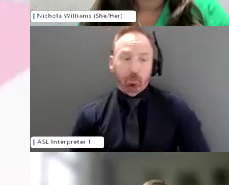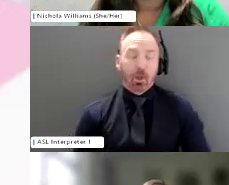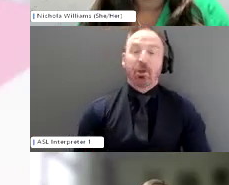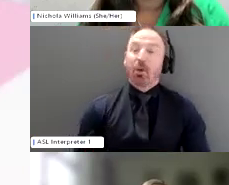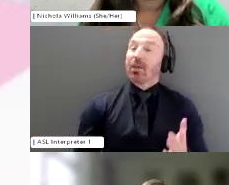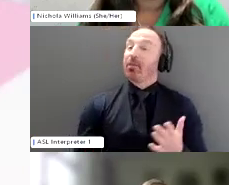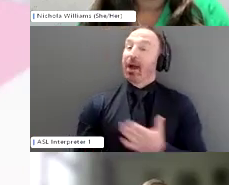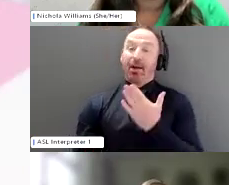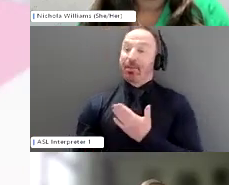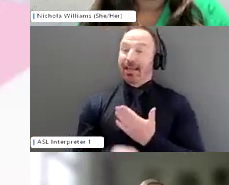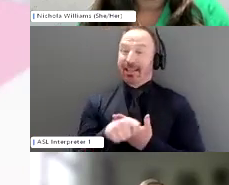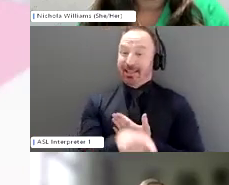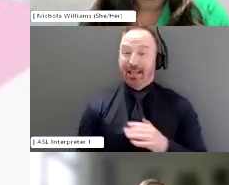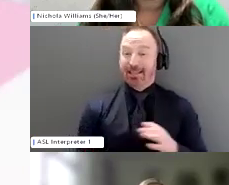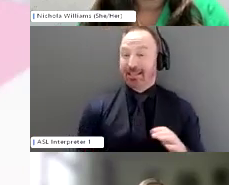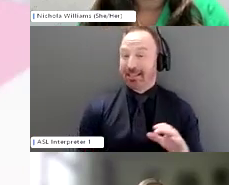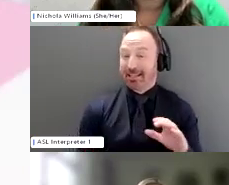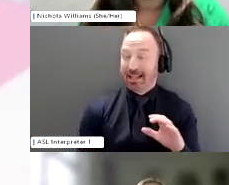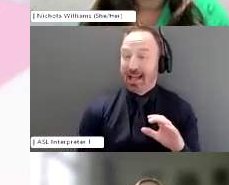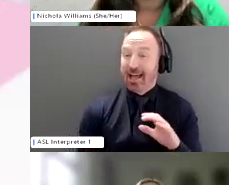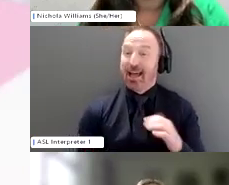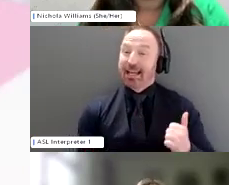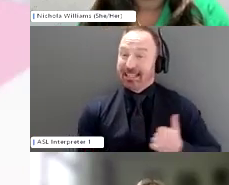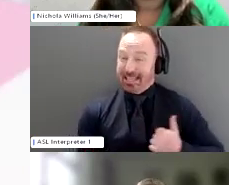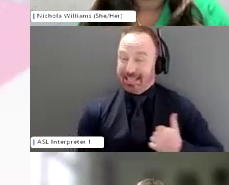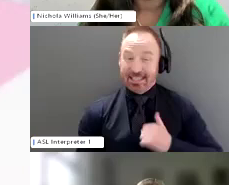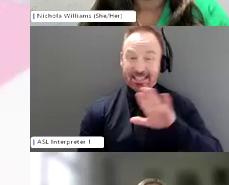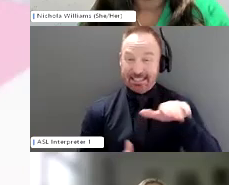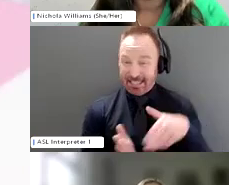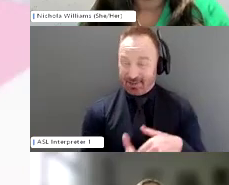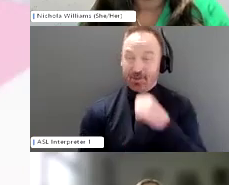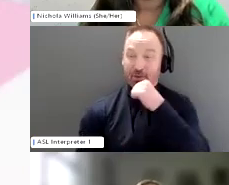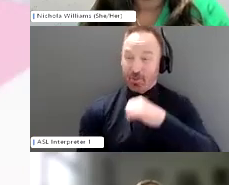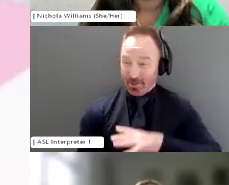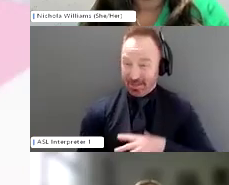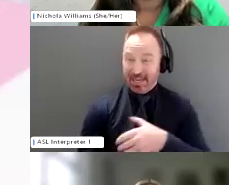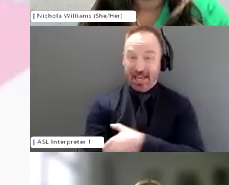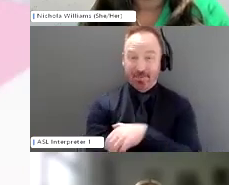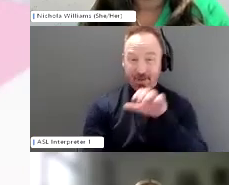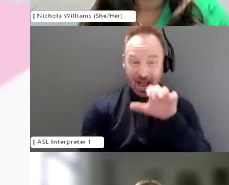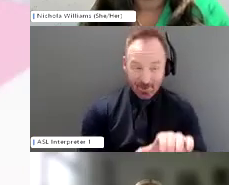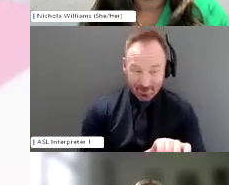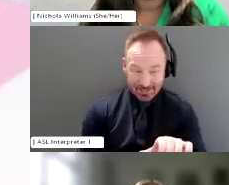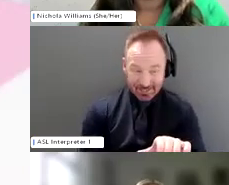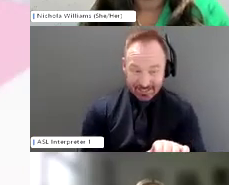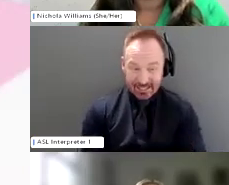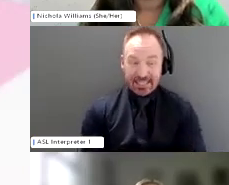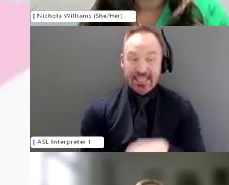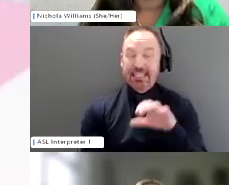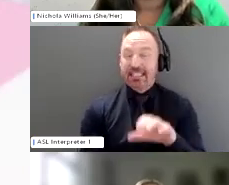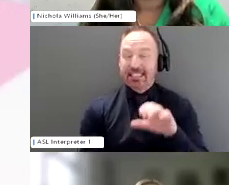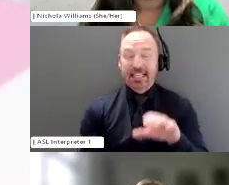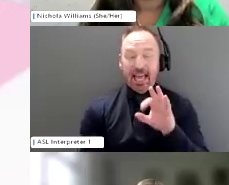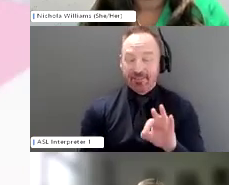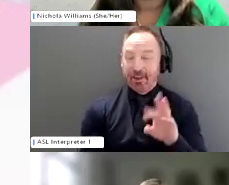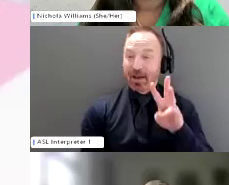have today the Canadian Centre for Women Empowerment, CCFWE. We've invited them to speak today